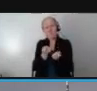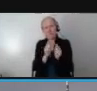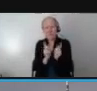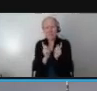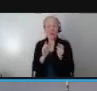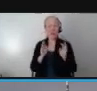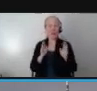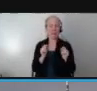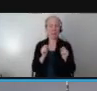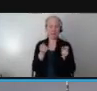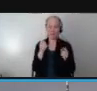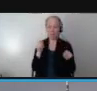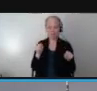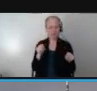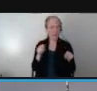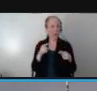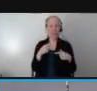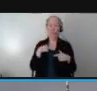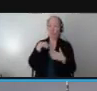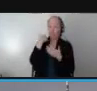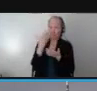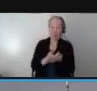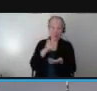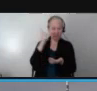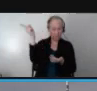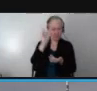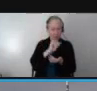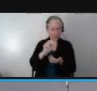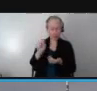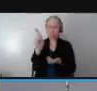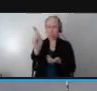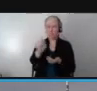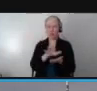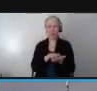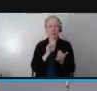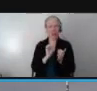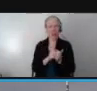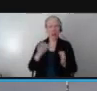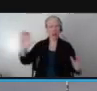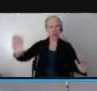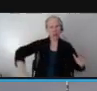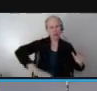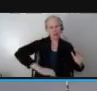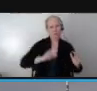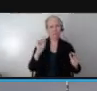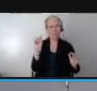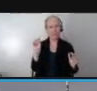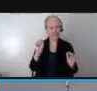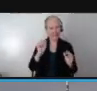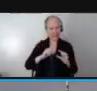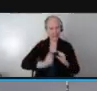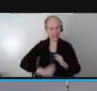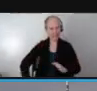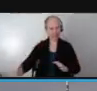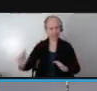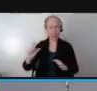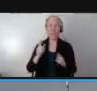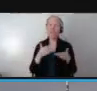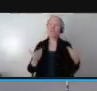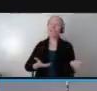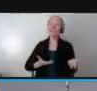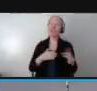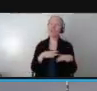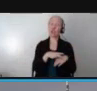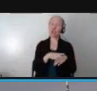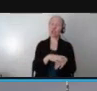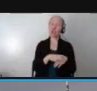so this is something you have to learn when you get up on orbit, is urinating into that funnel. Obviously, on the ground, we all take for granted